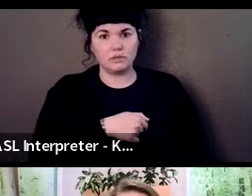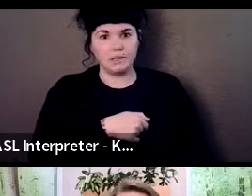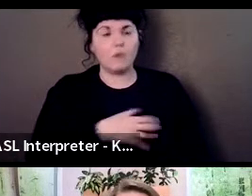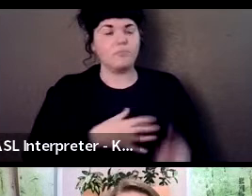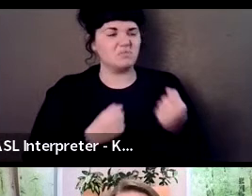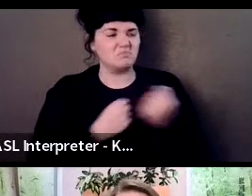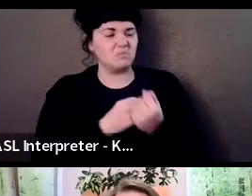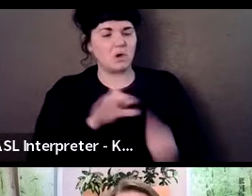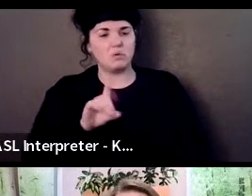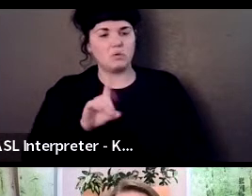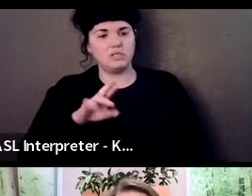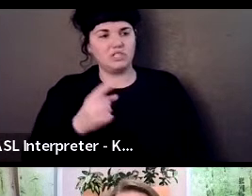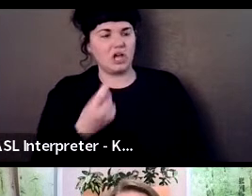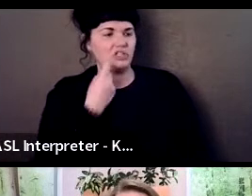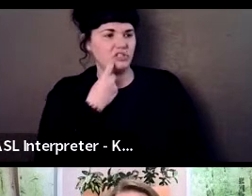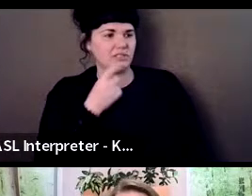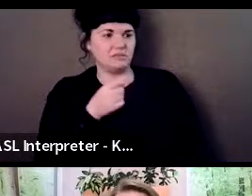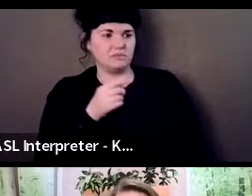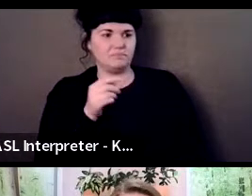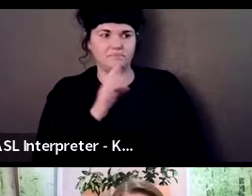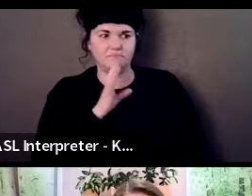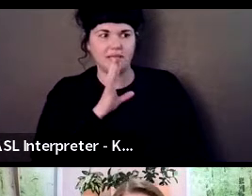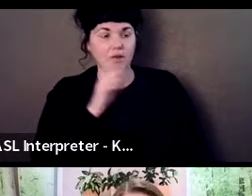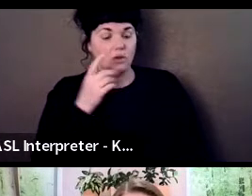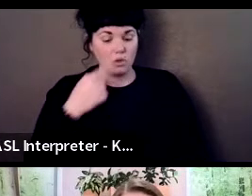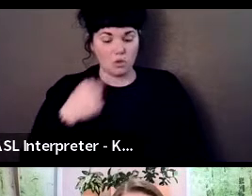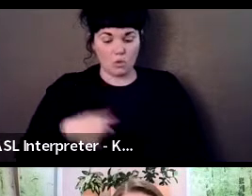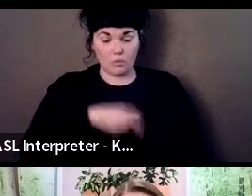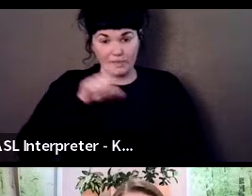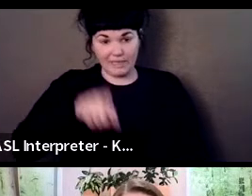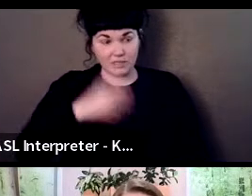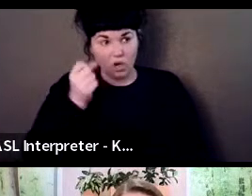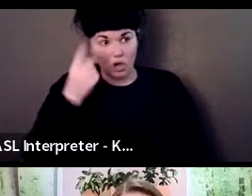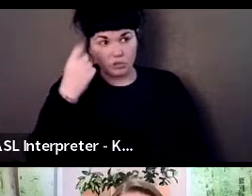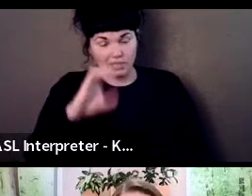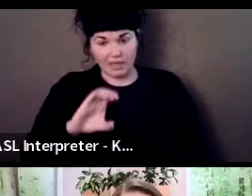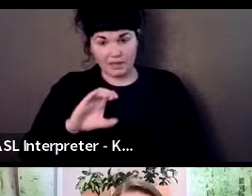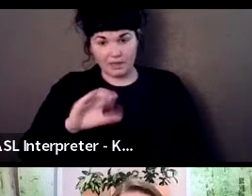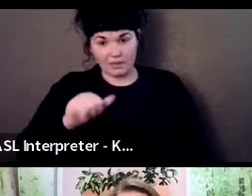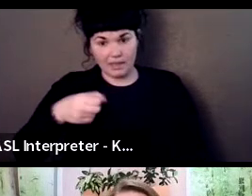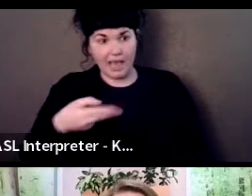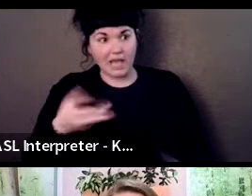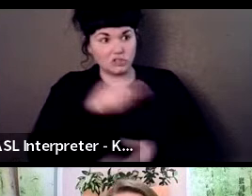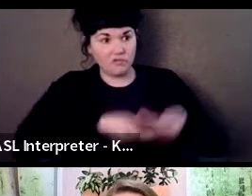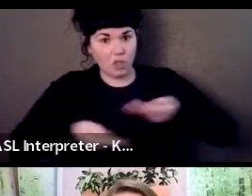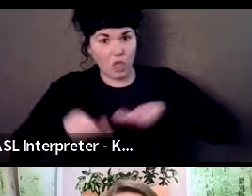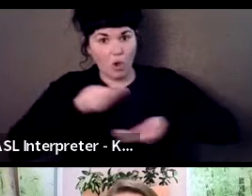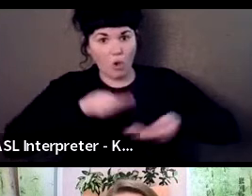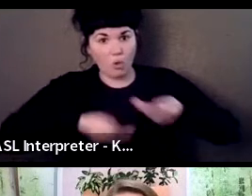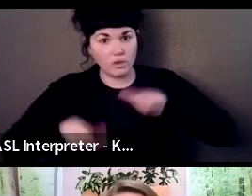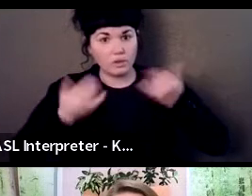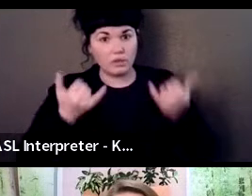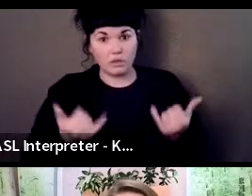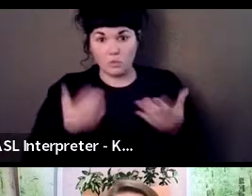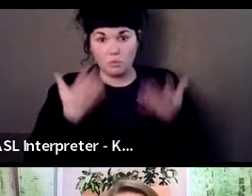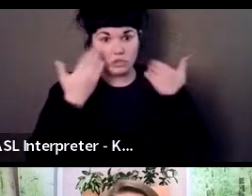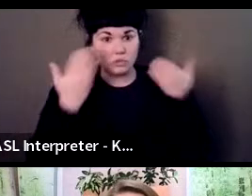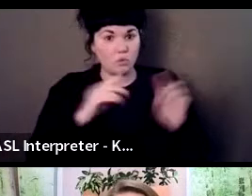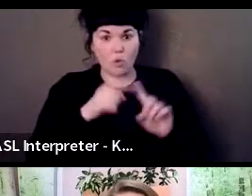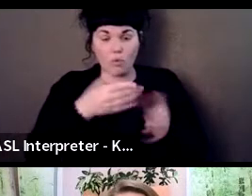we need to understand our cash flow at this point. Right, we don't know when we're going to run out, but that seems to be the greatest